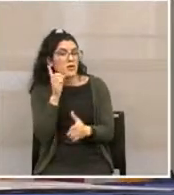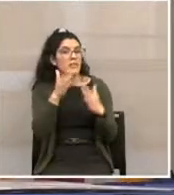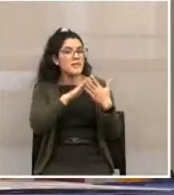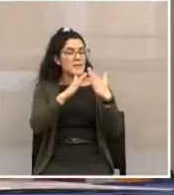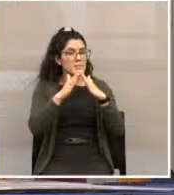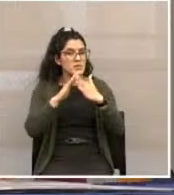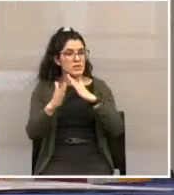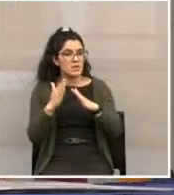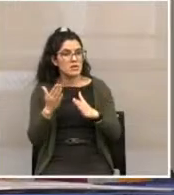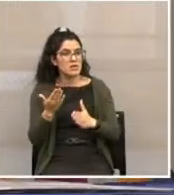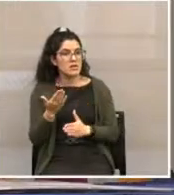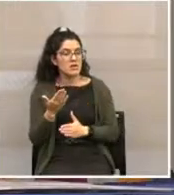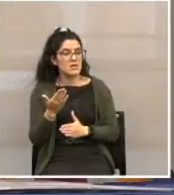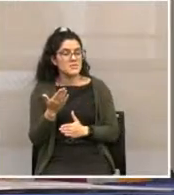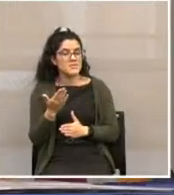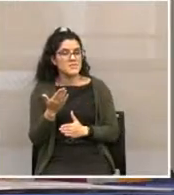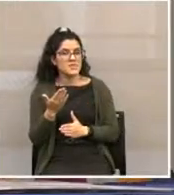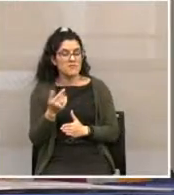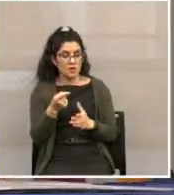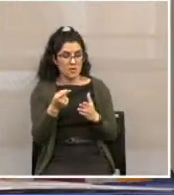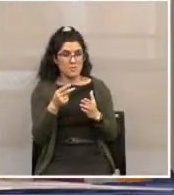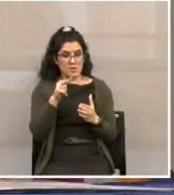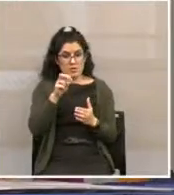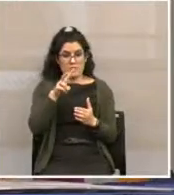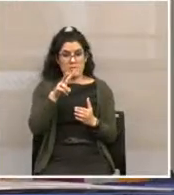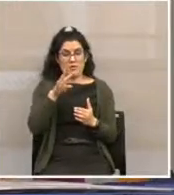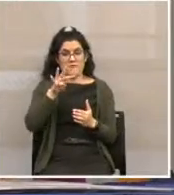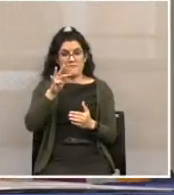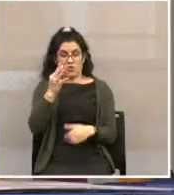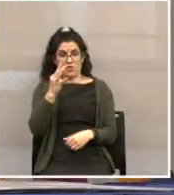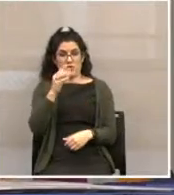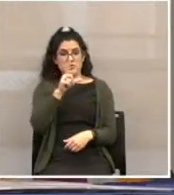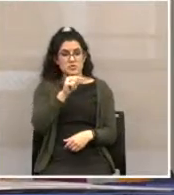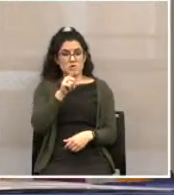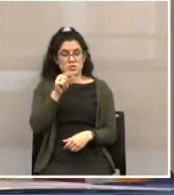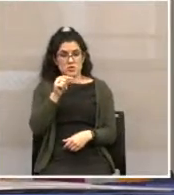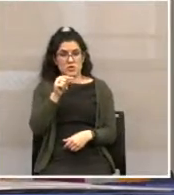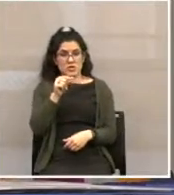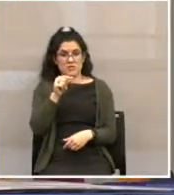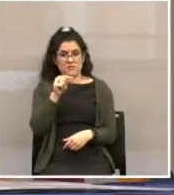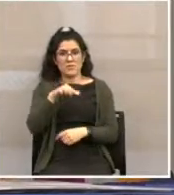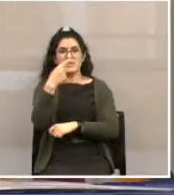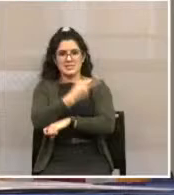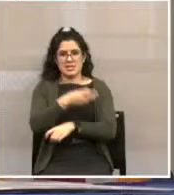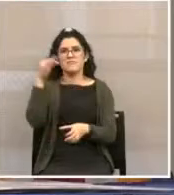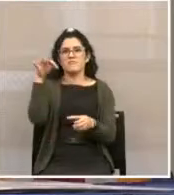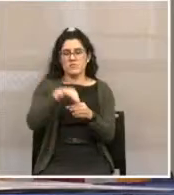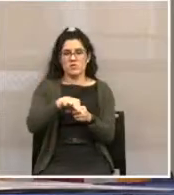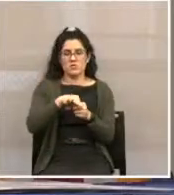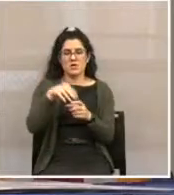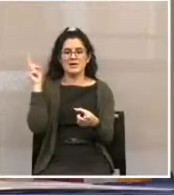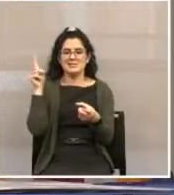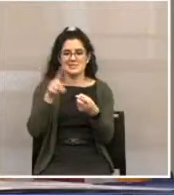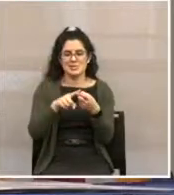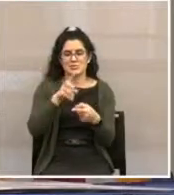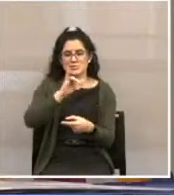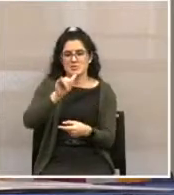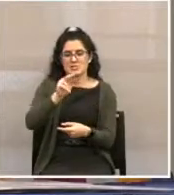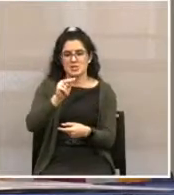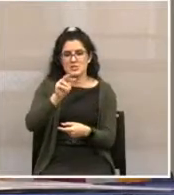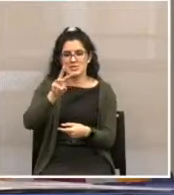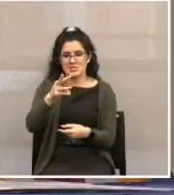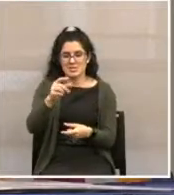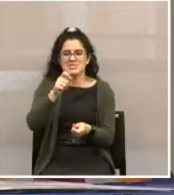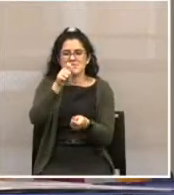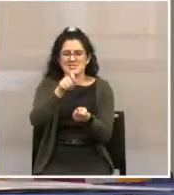community from the period of November 4th, 2020, from Election Day to January 6th specifically,